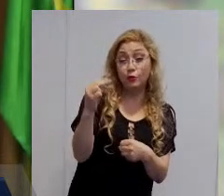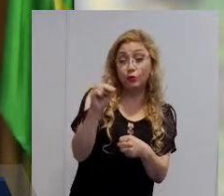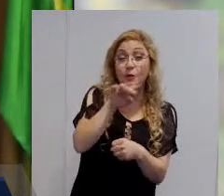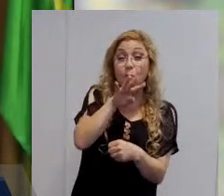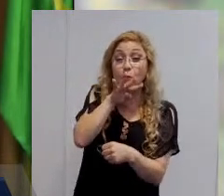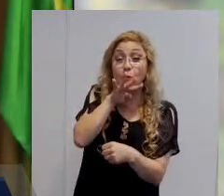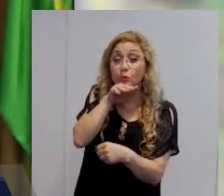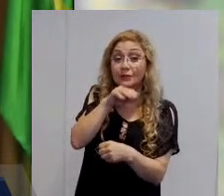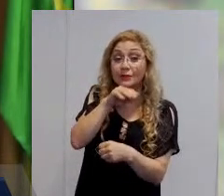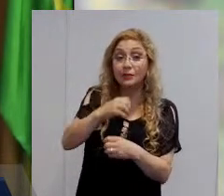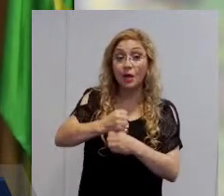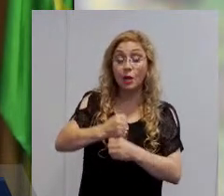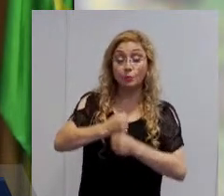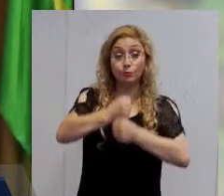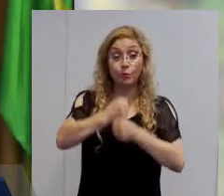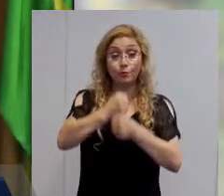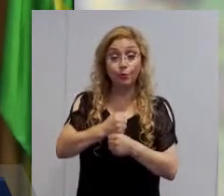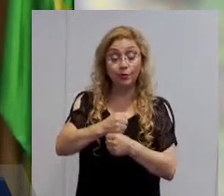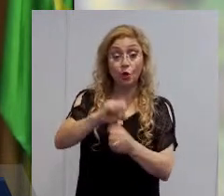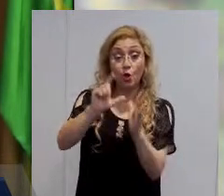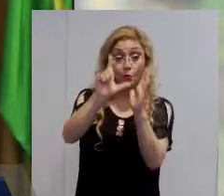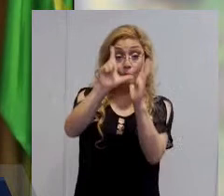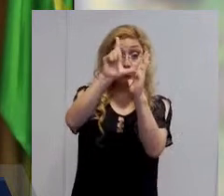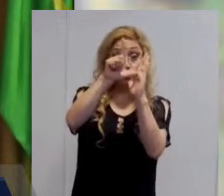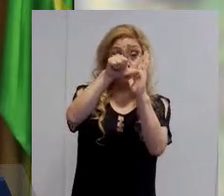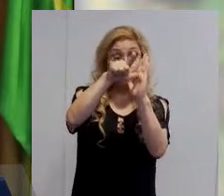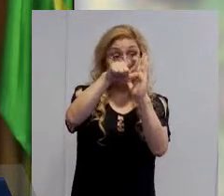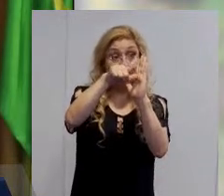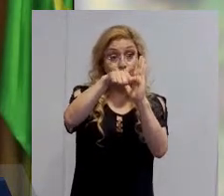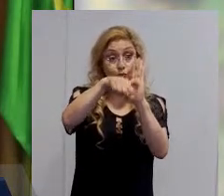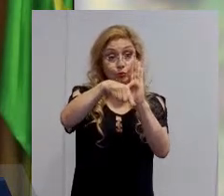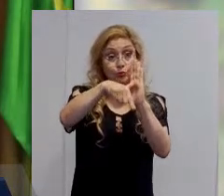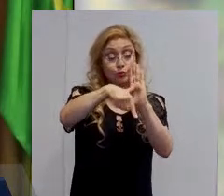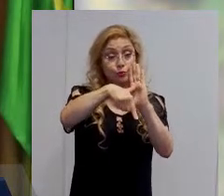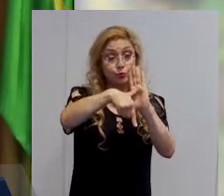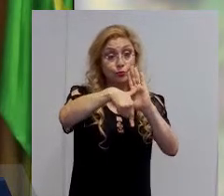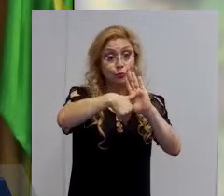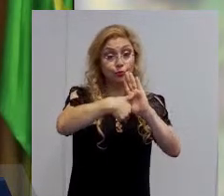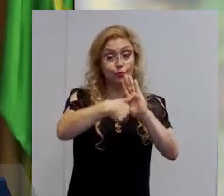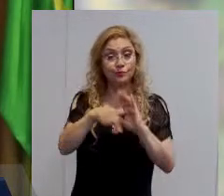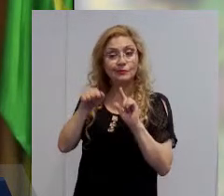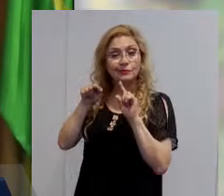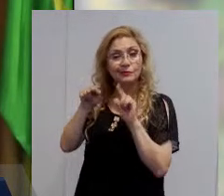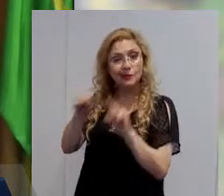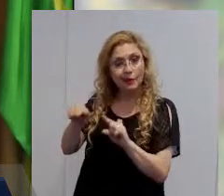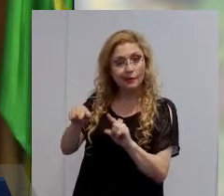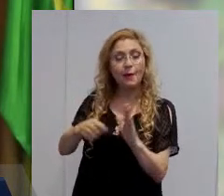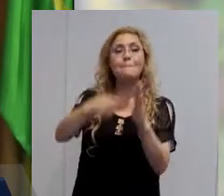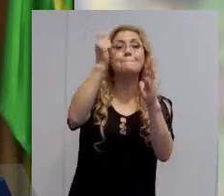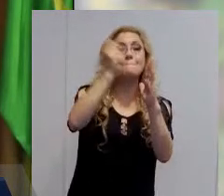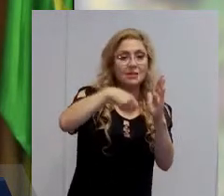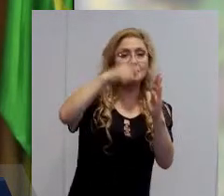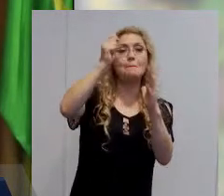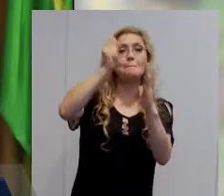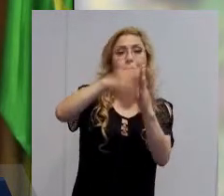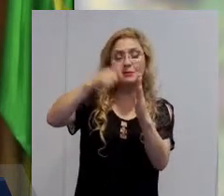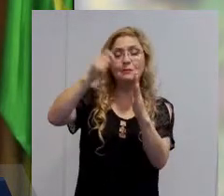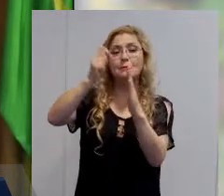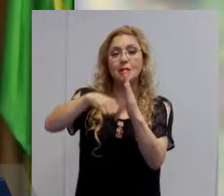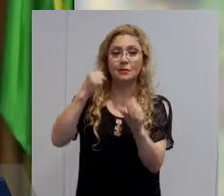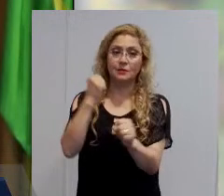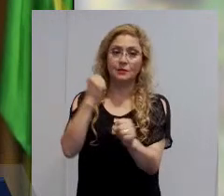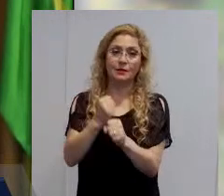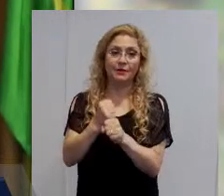but in a highway you can do just a few minutes. It takes a horse